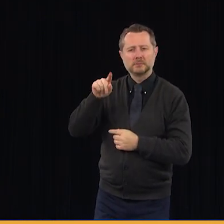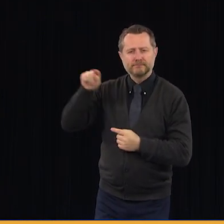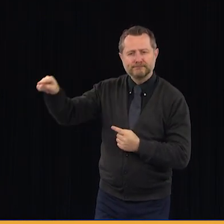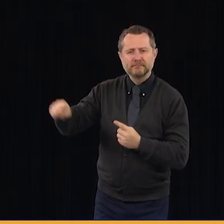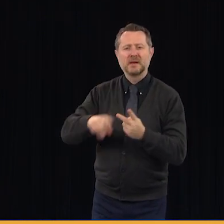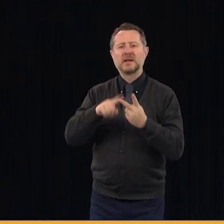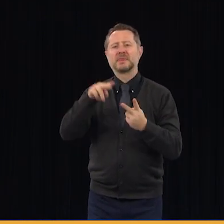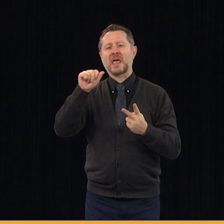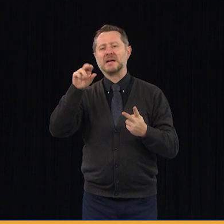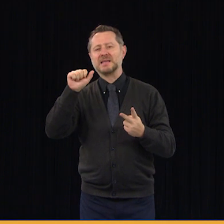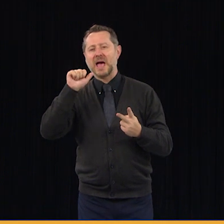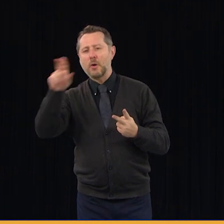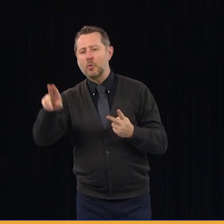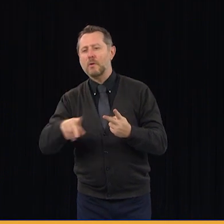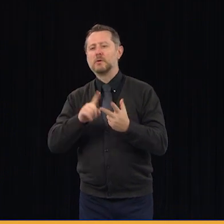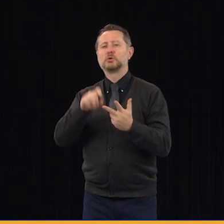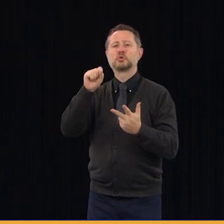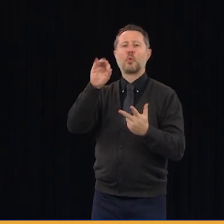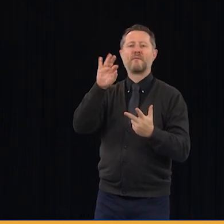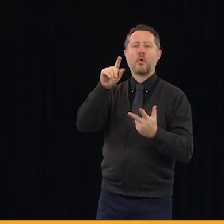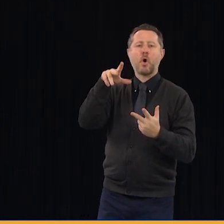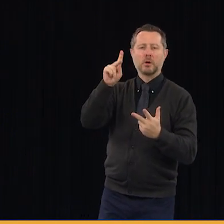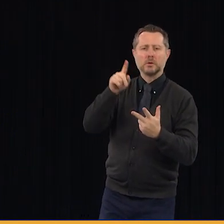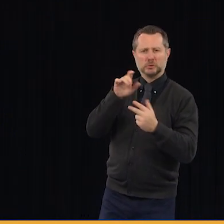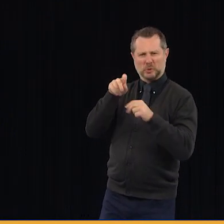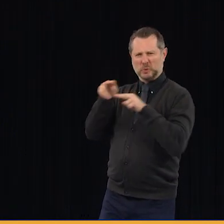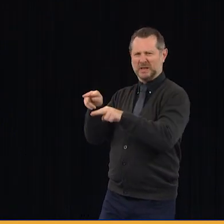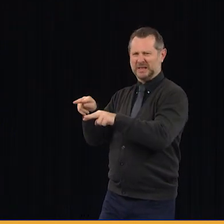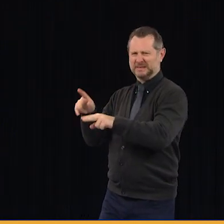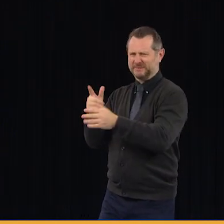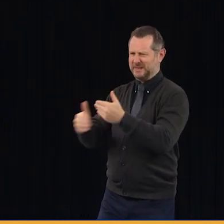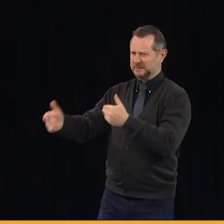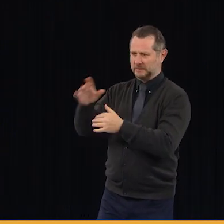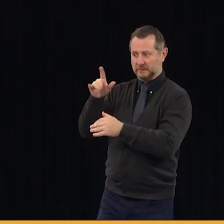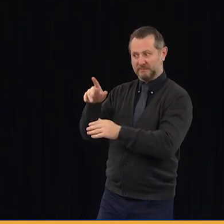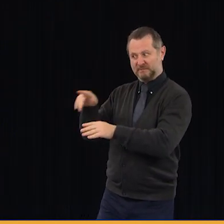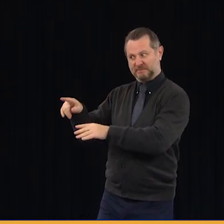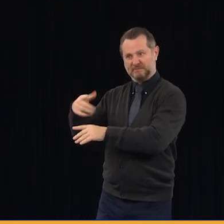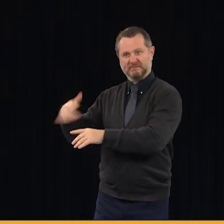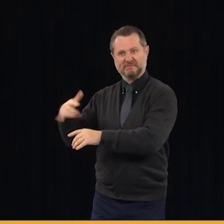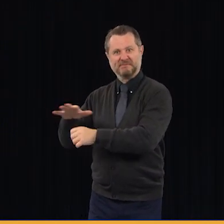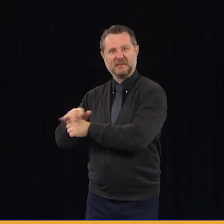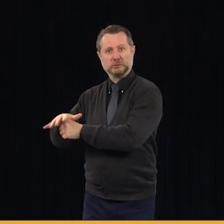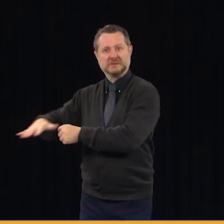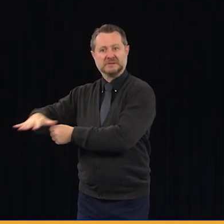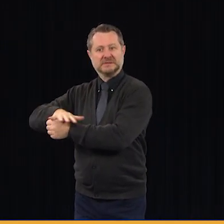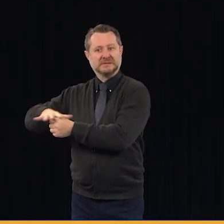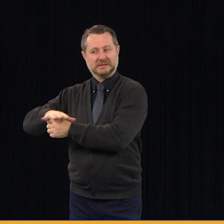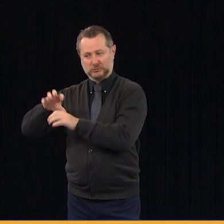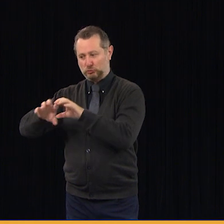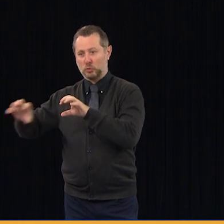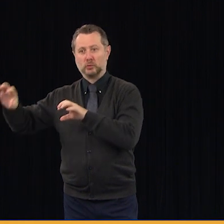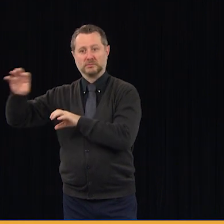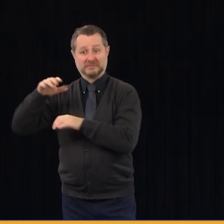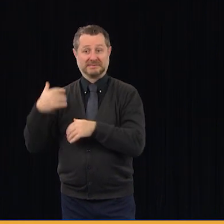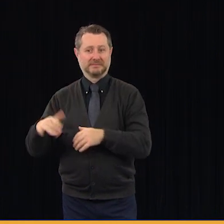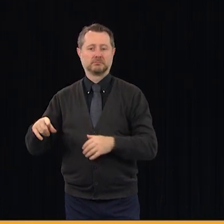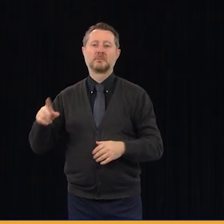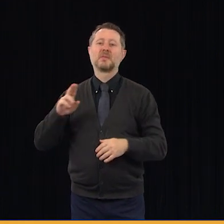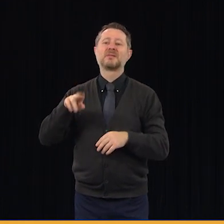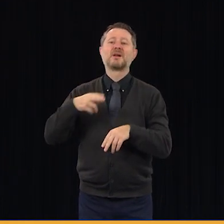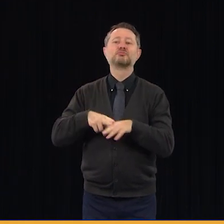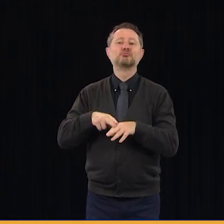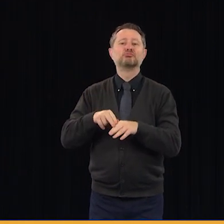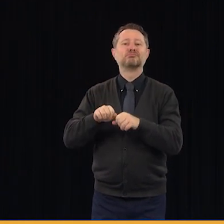But you look at the concentric circles around New York City, the natural spread, the natural